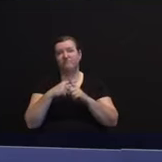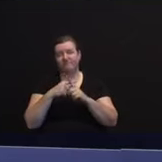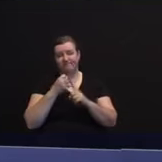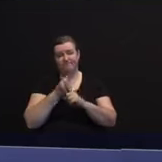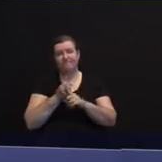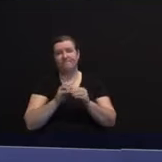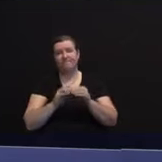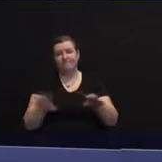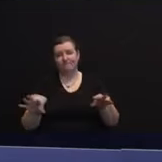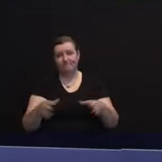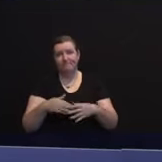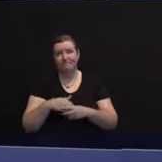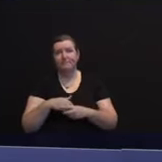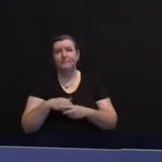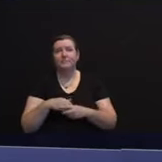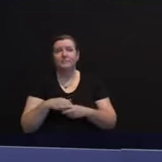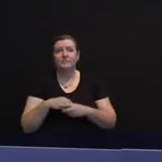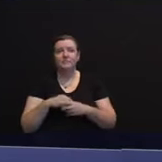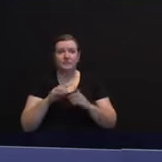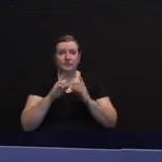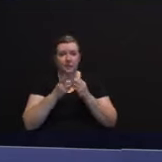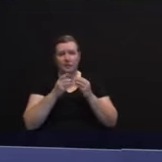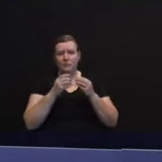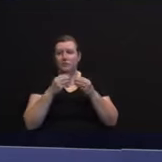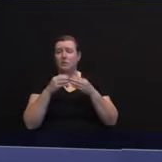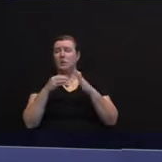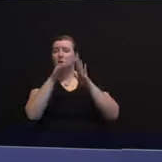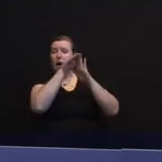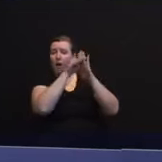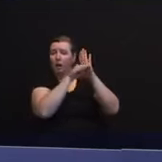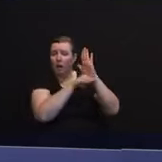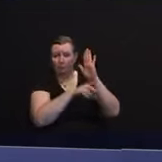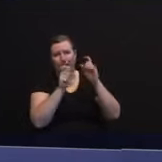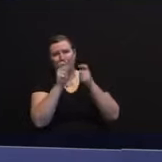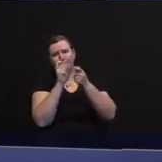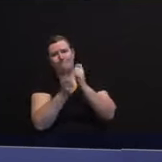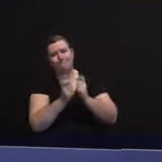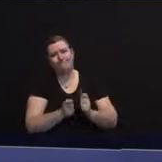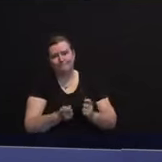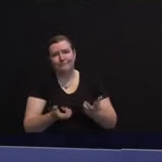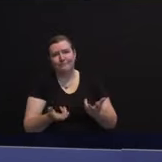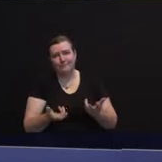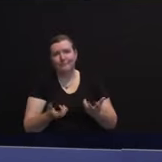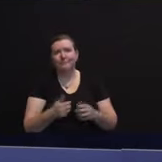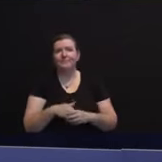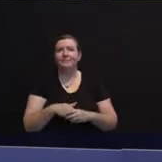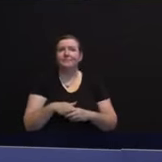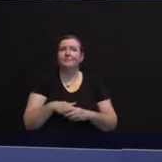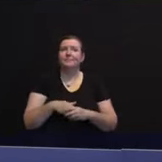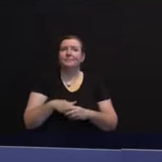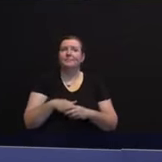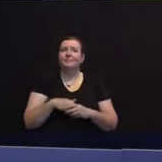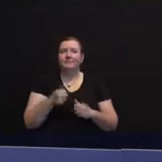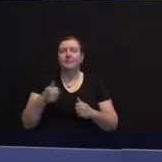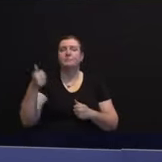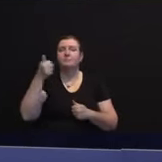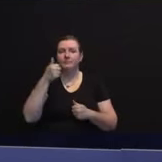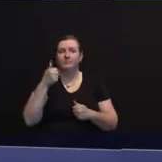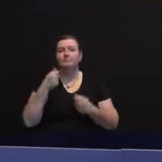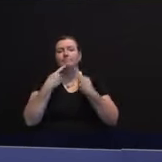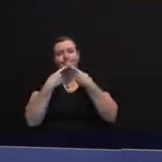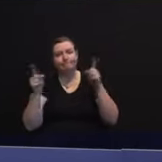guidance on indoor sports activities in conjunction with the governor's executive order prohibiting interstate